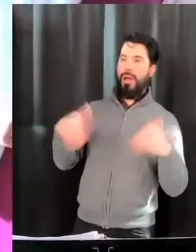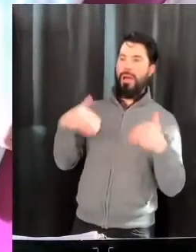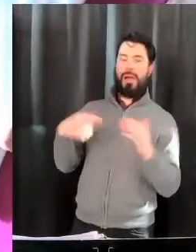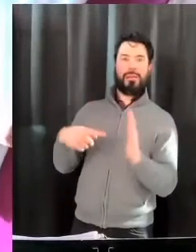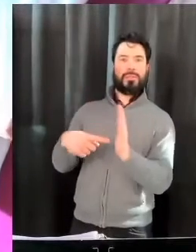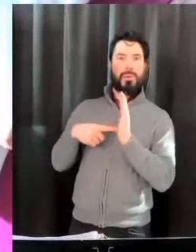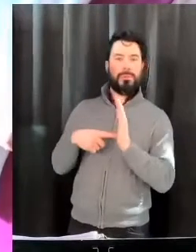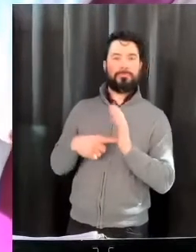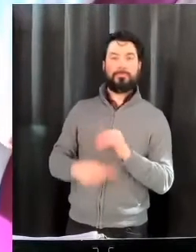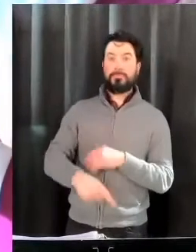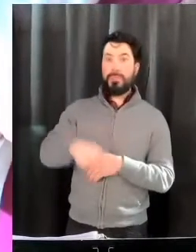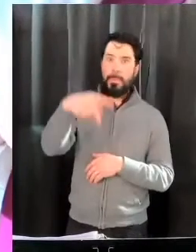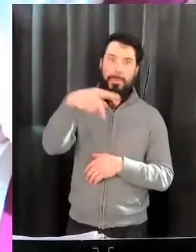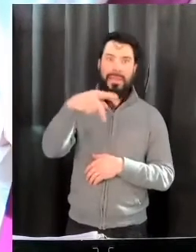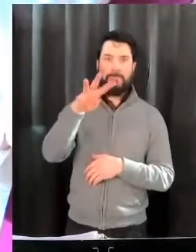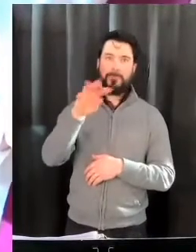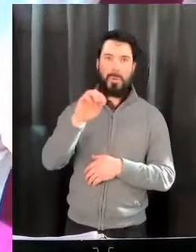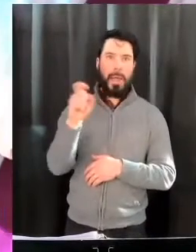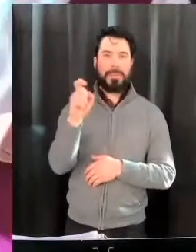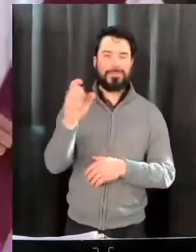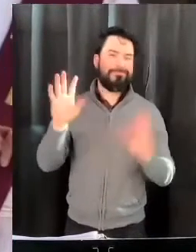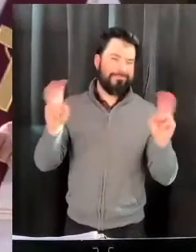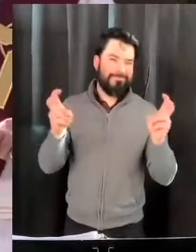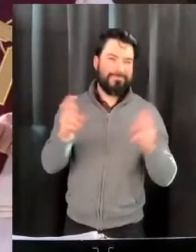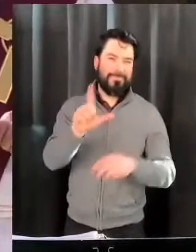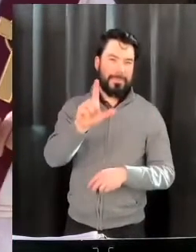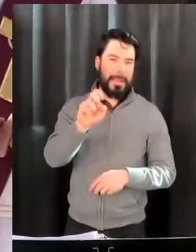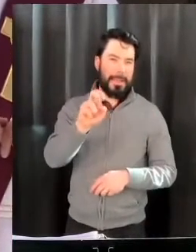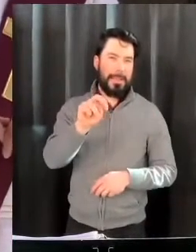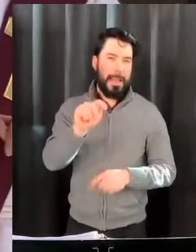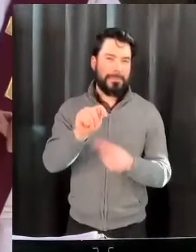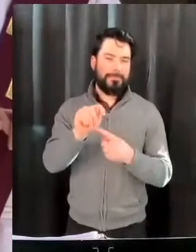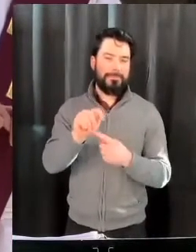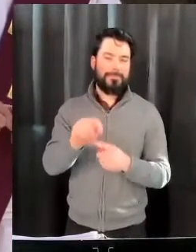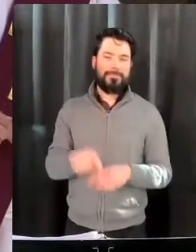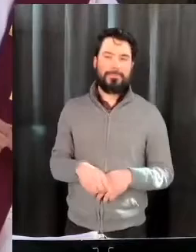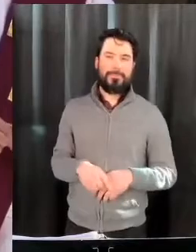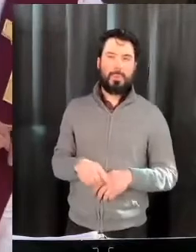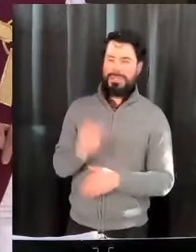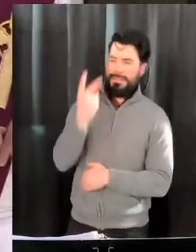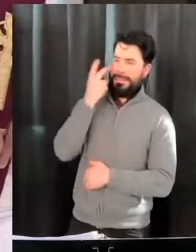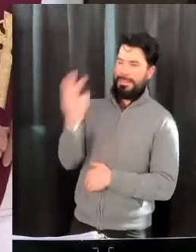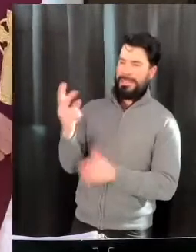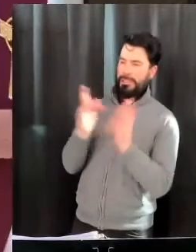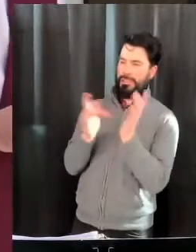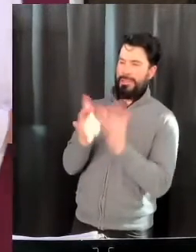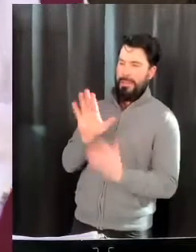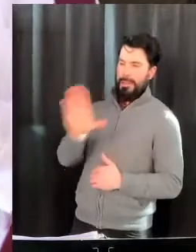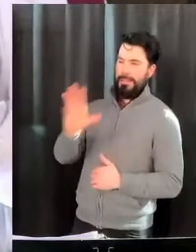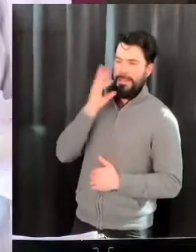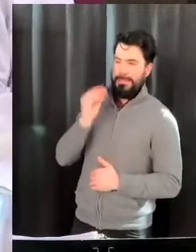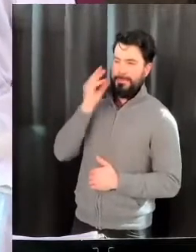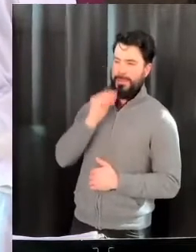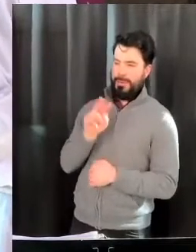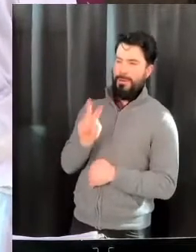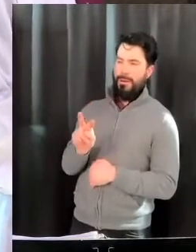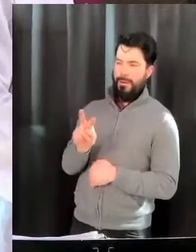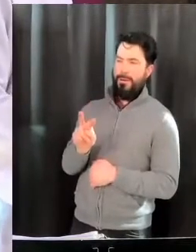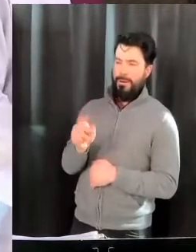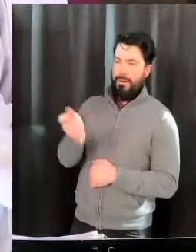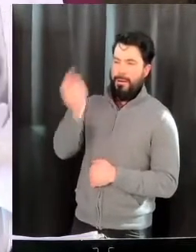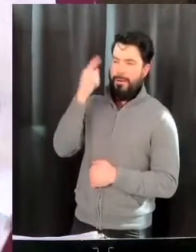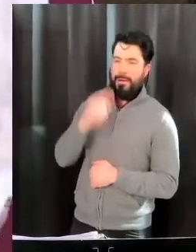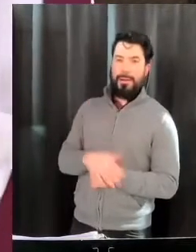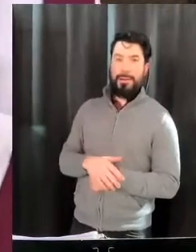Lent, one, is not going to be easy. We're going to be tempted. We are going to